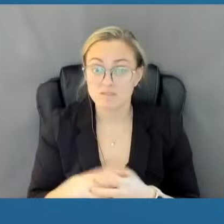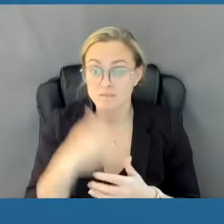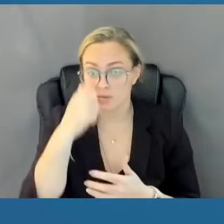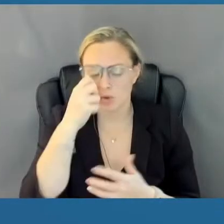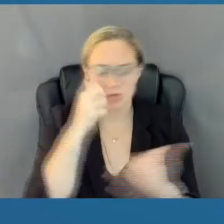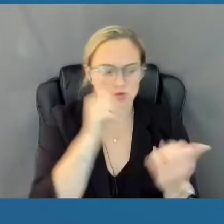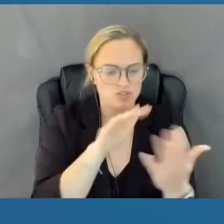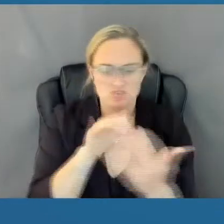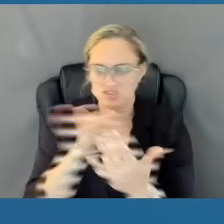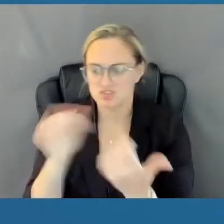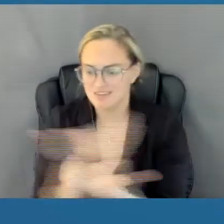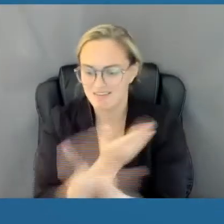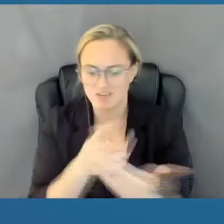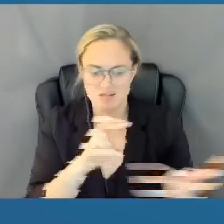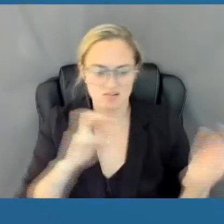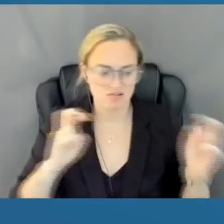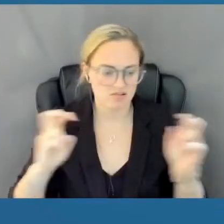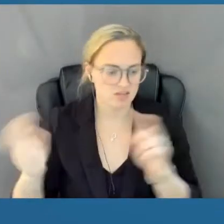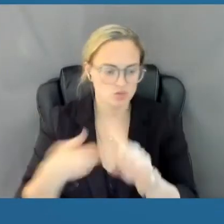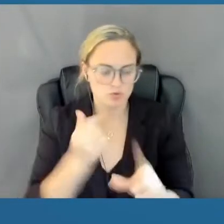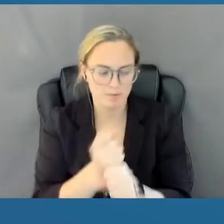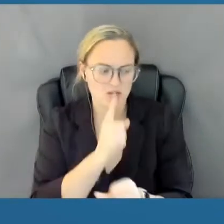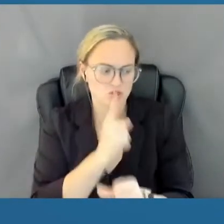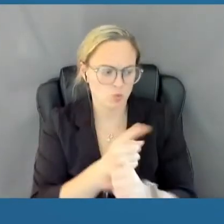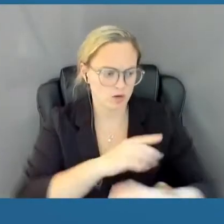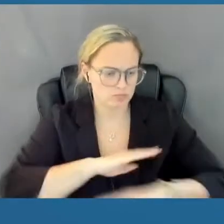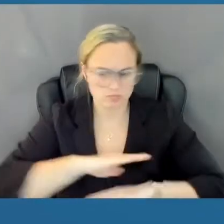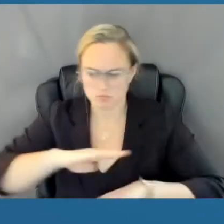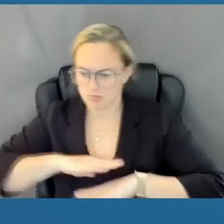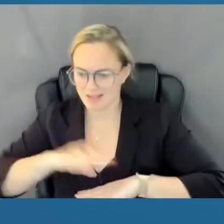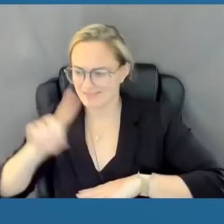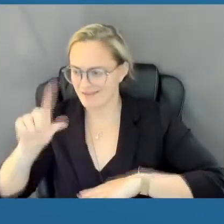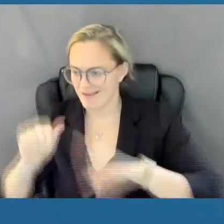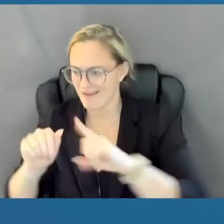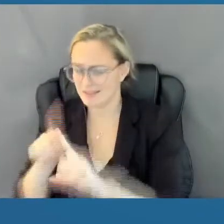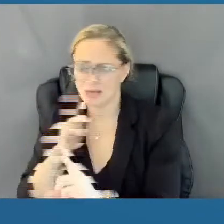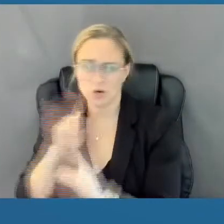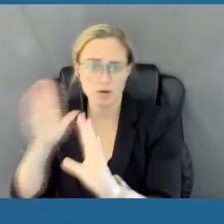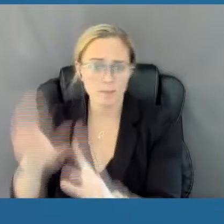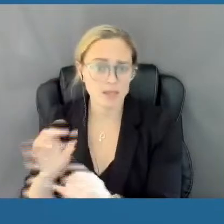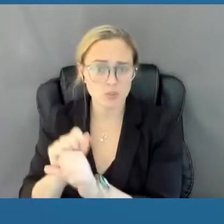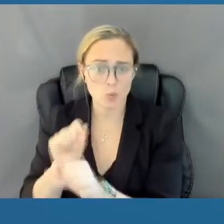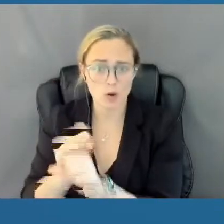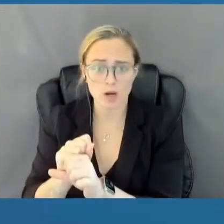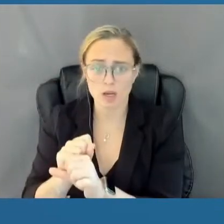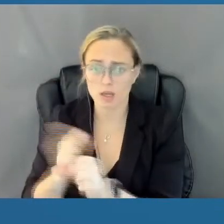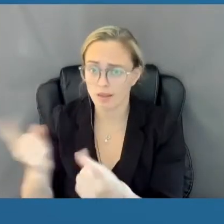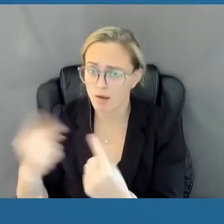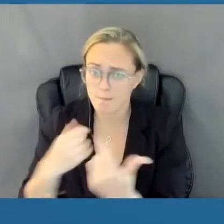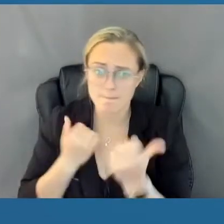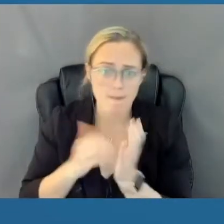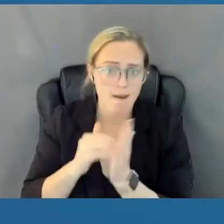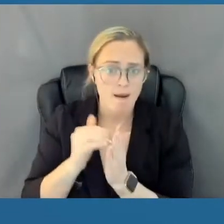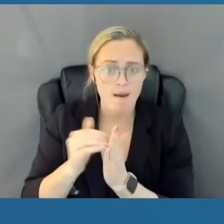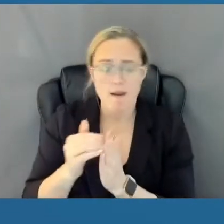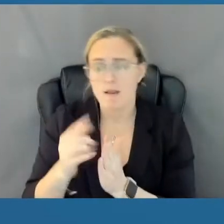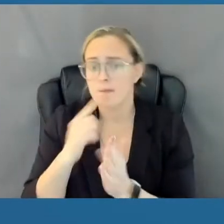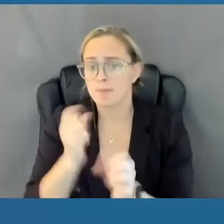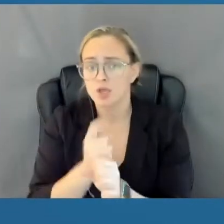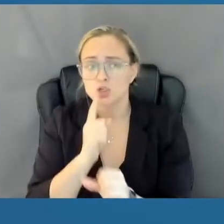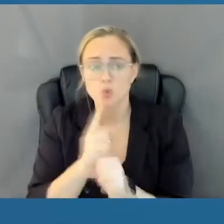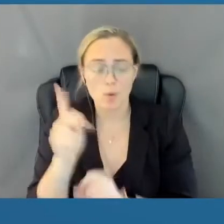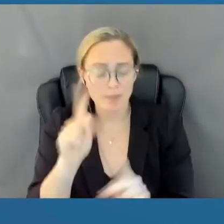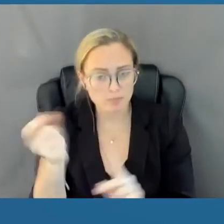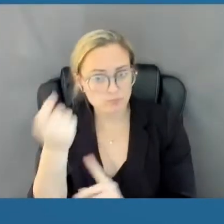of the legislature, but also making sure that our district attorneys, who are extraordinary and coming up here many times, and making sure that people